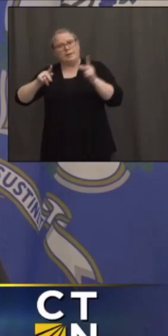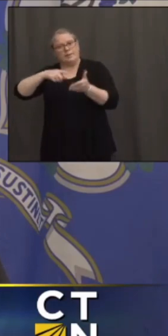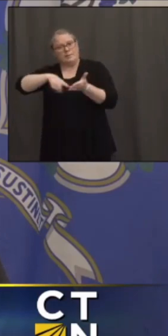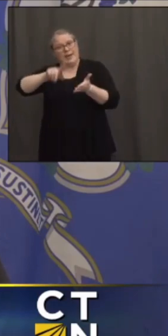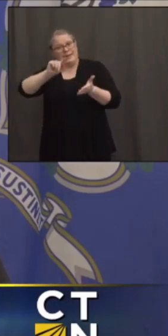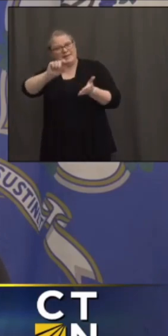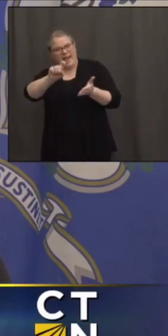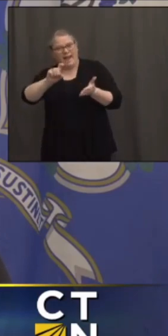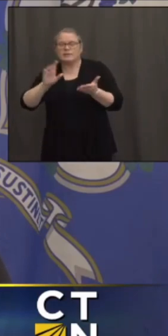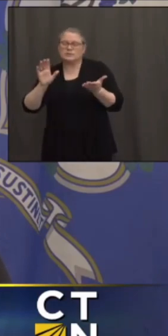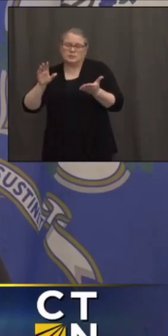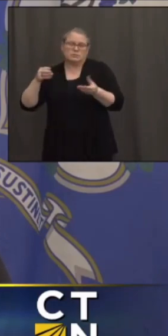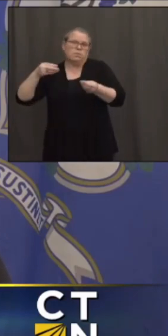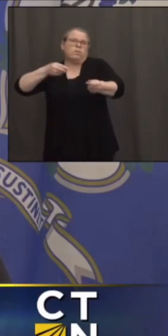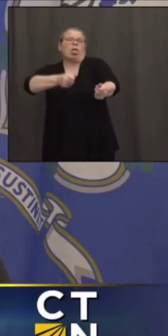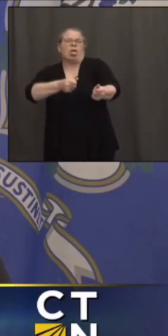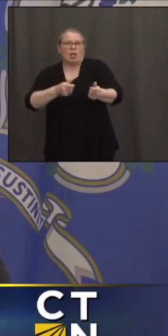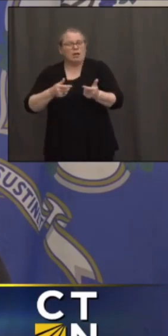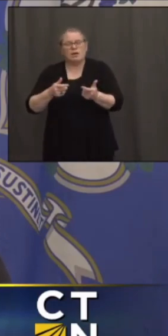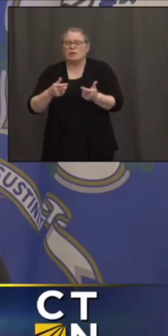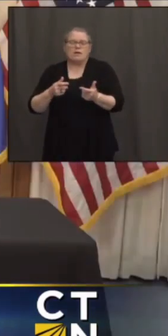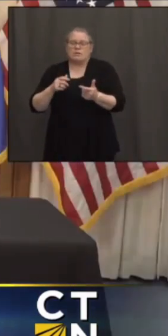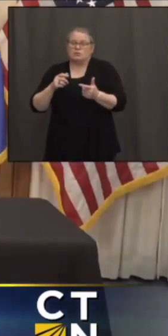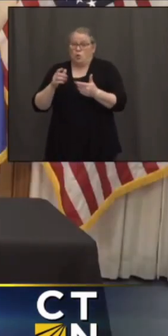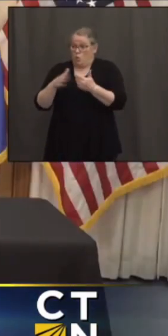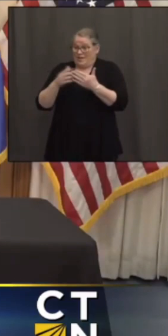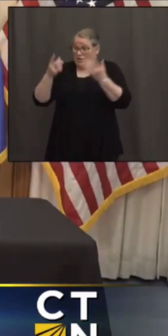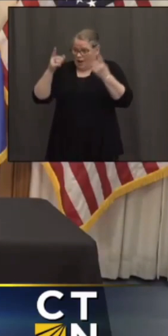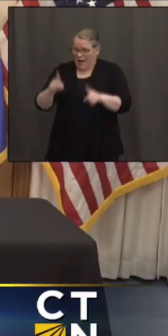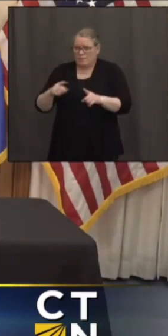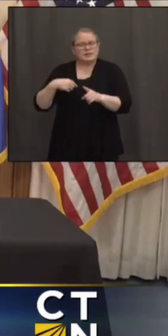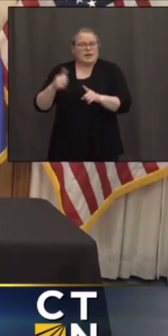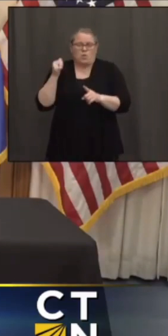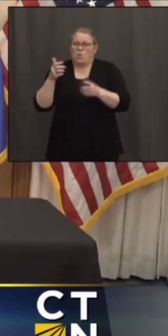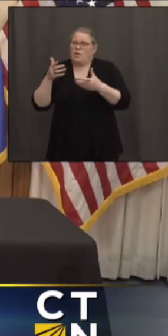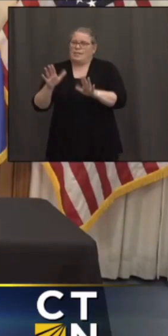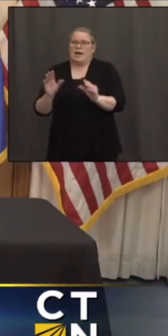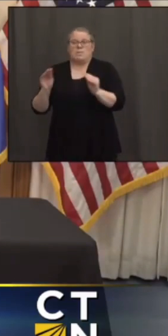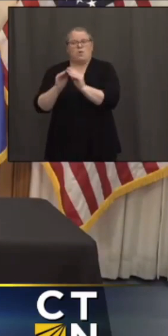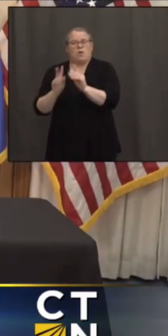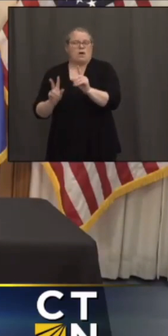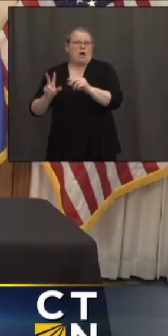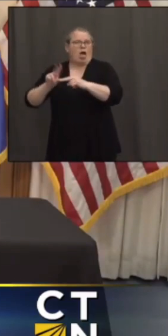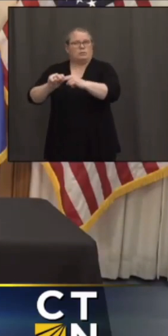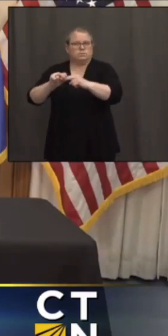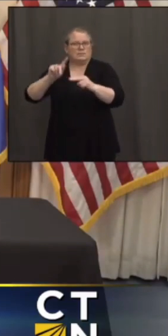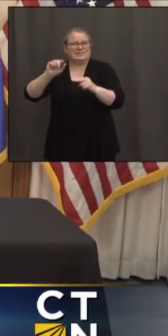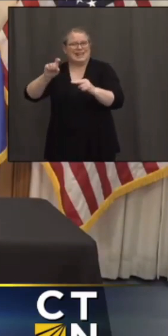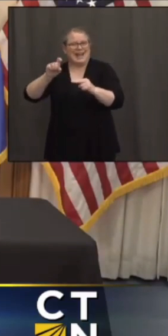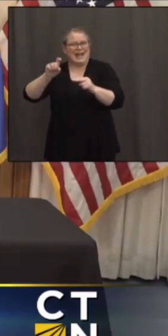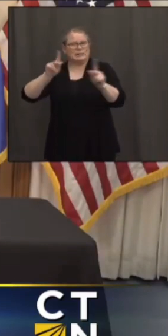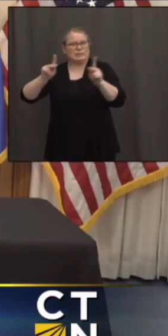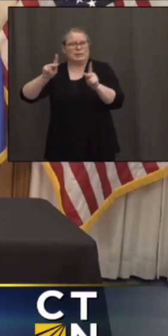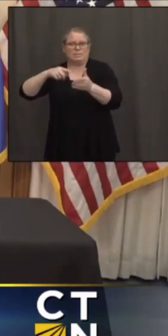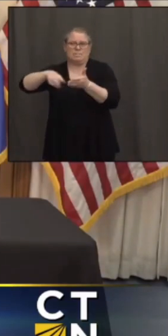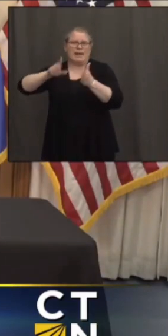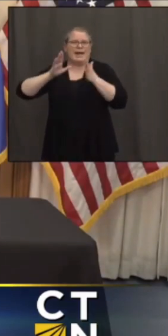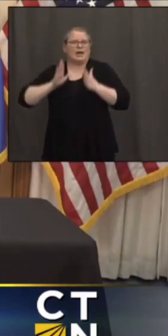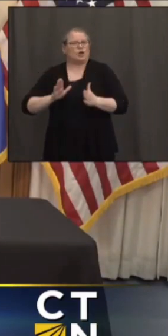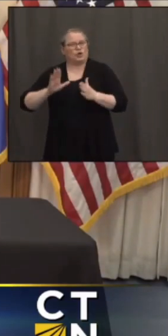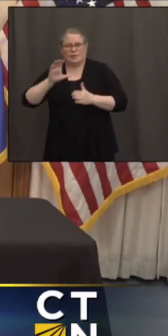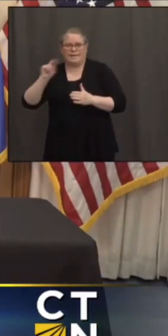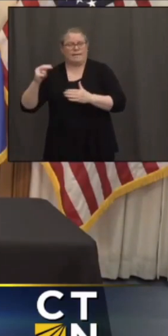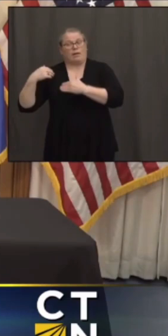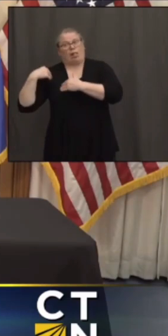We cannot take all that risk on our shoulders. And your comments or your thoughts on the comments from the insurance executives last